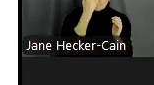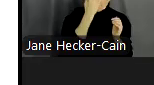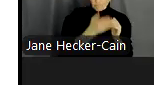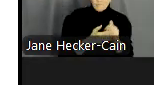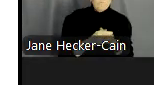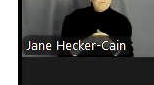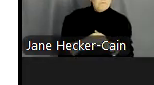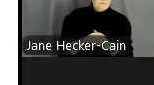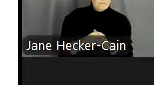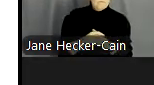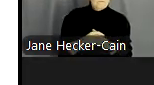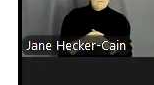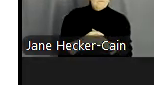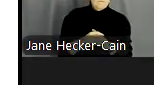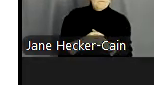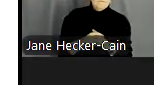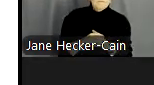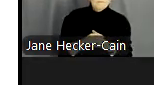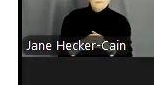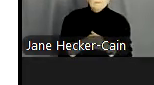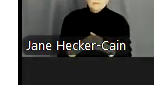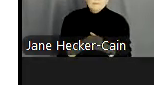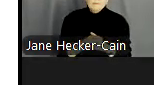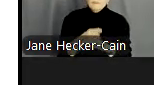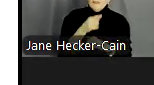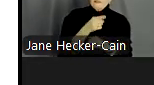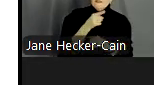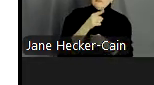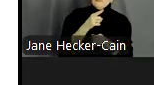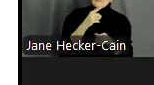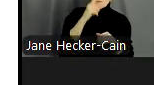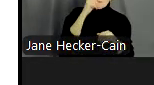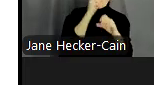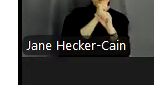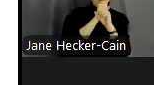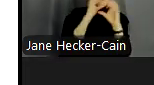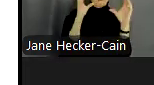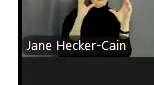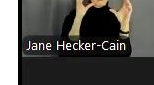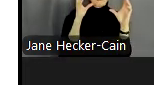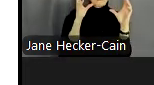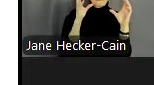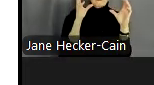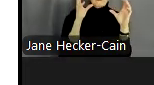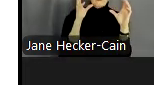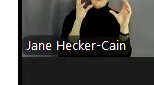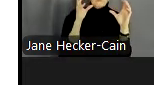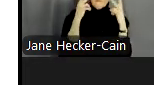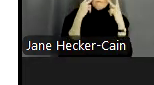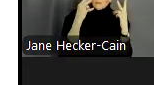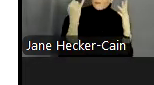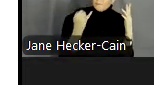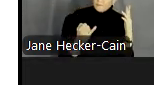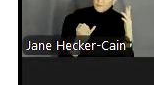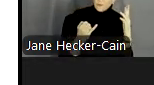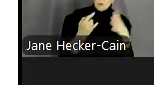this before. But it's a visual representation of the framework we use